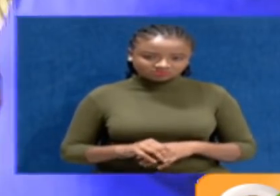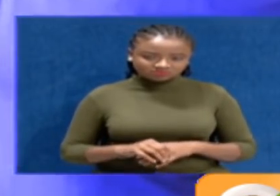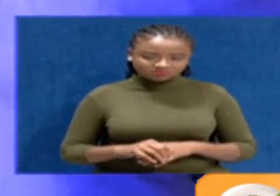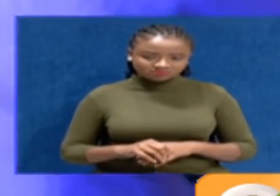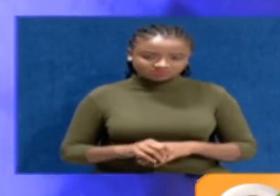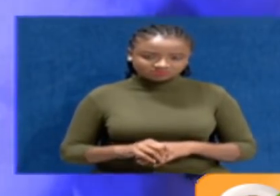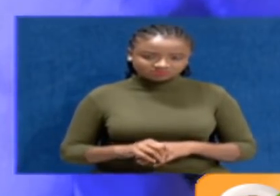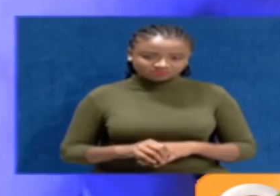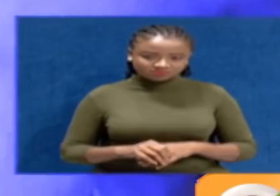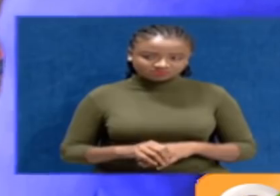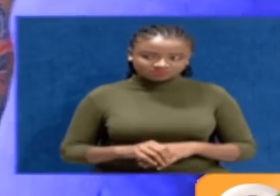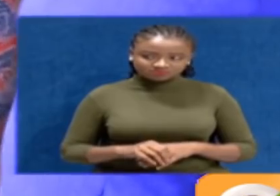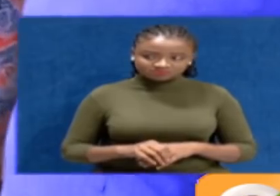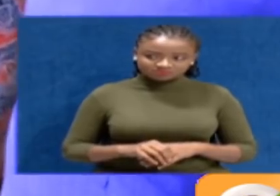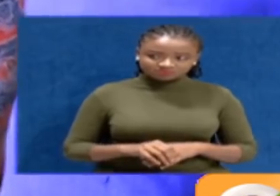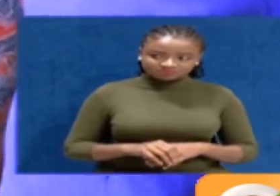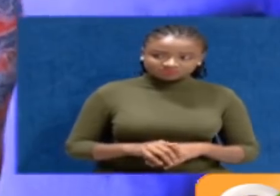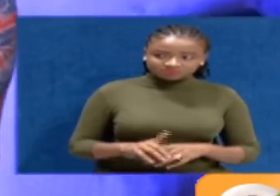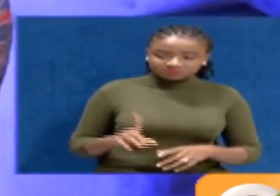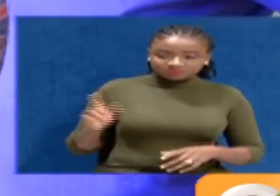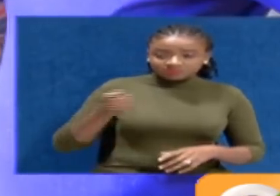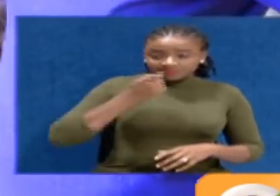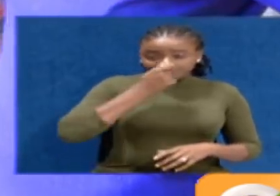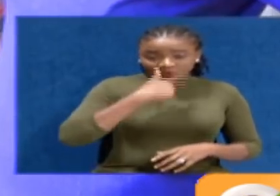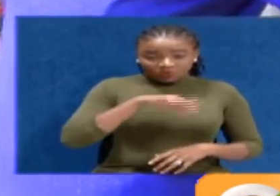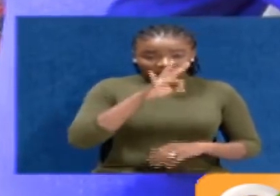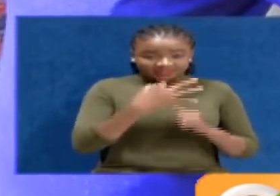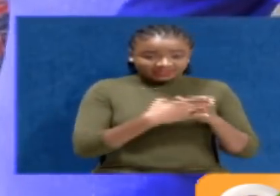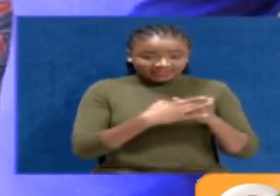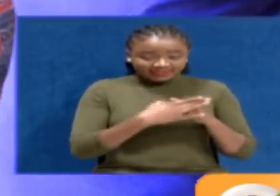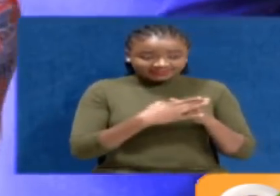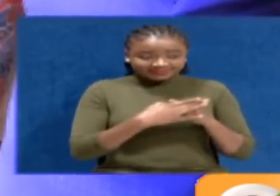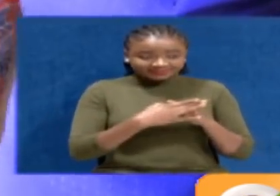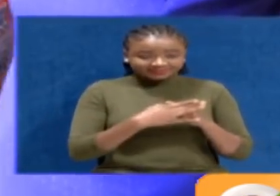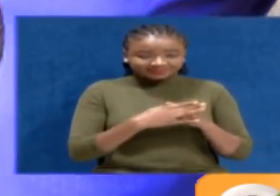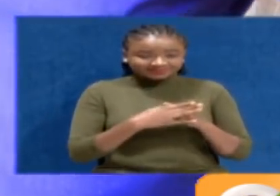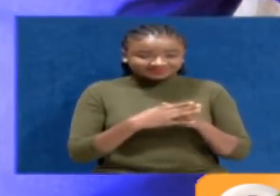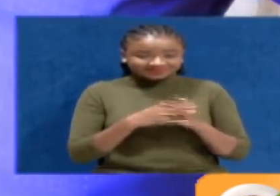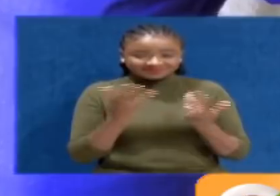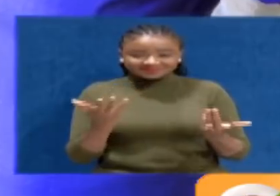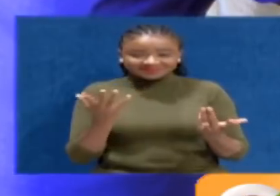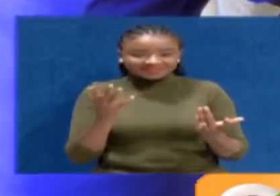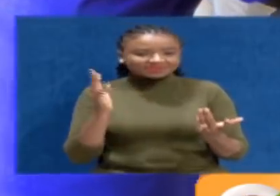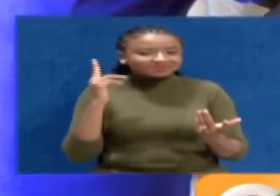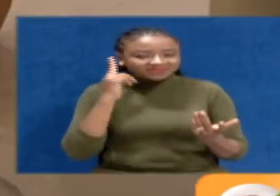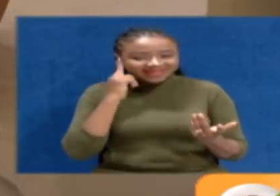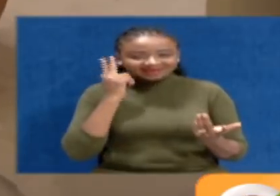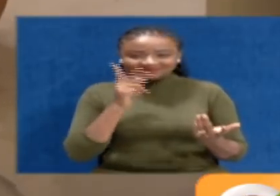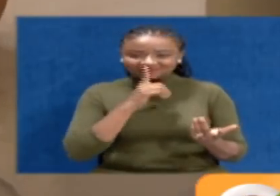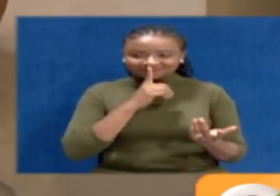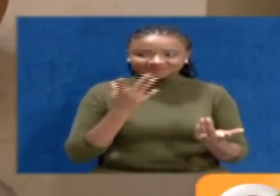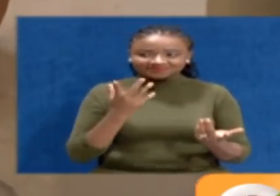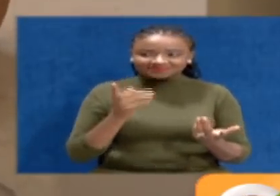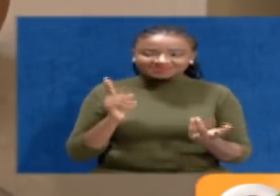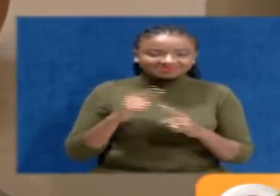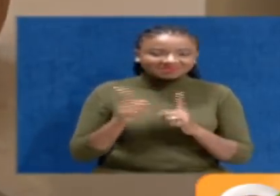mrefu. 39-year-old Sarah Isaac is critically ill. Born without the ability to speak or hear, Sarah did